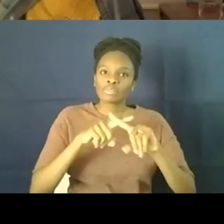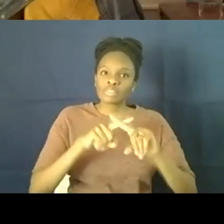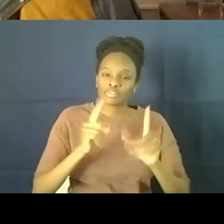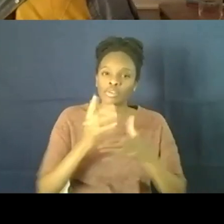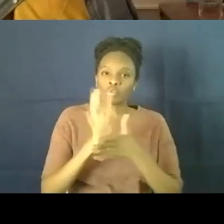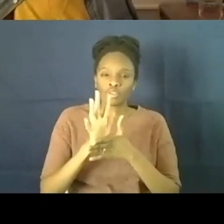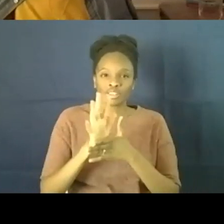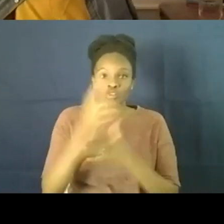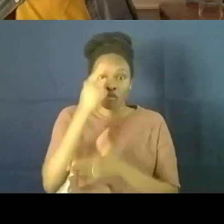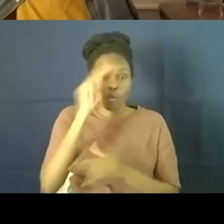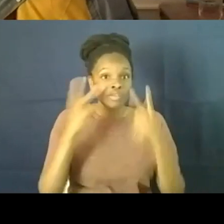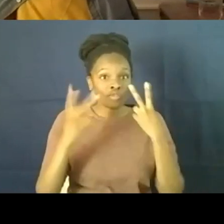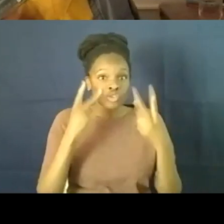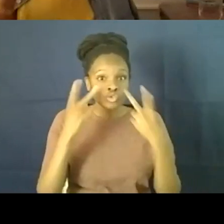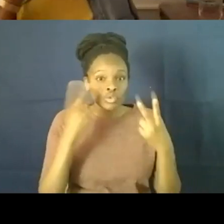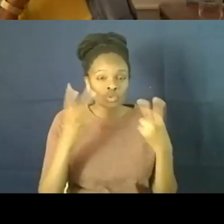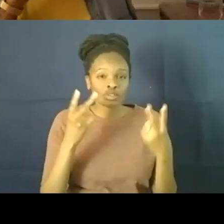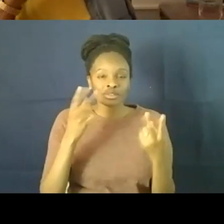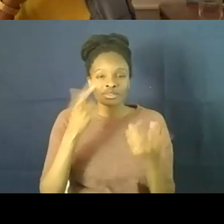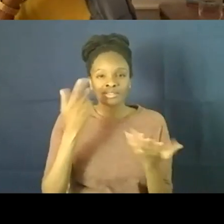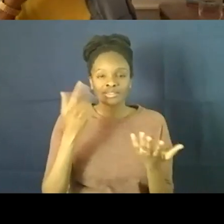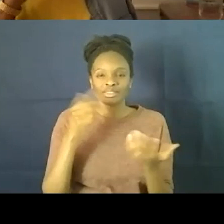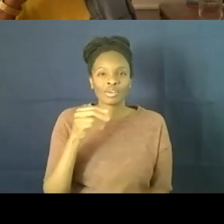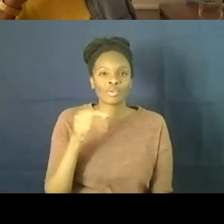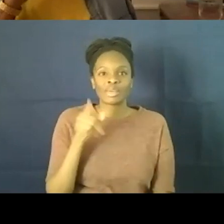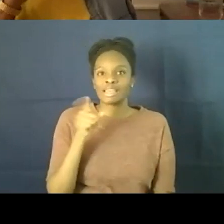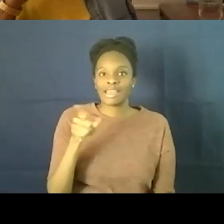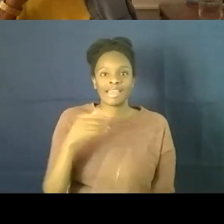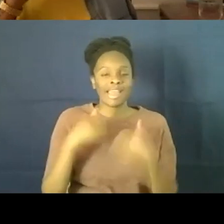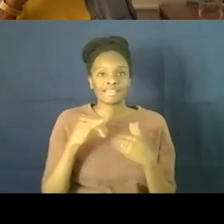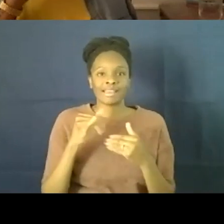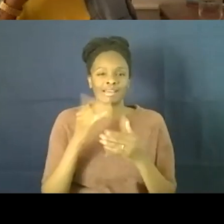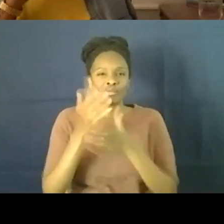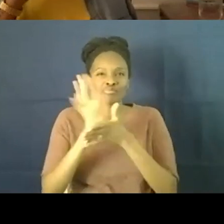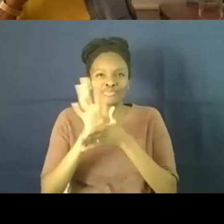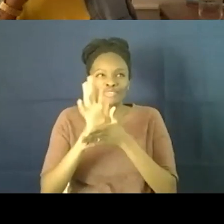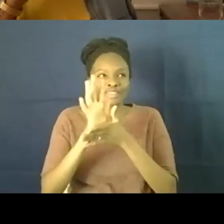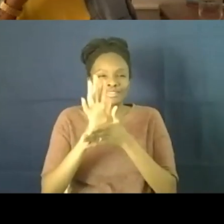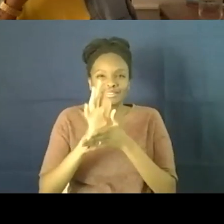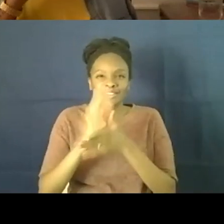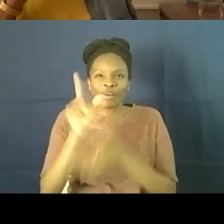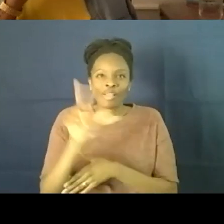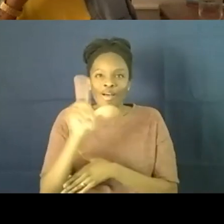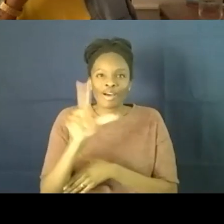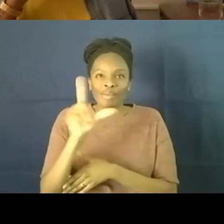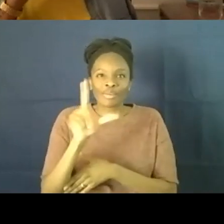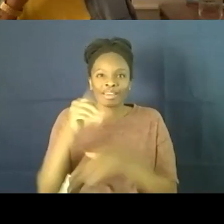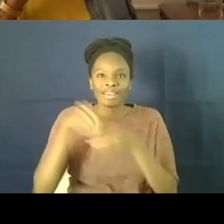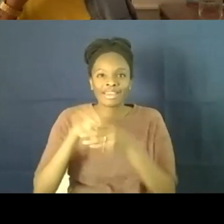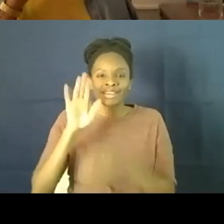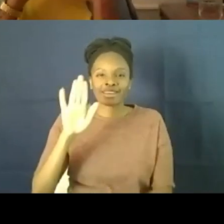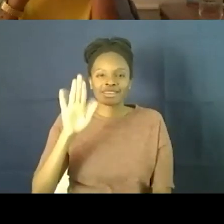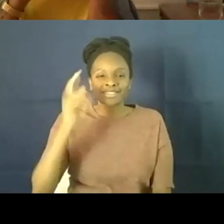So he always has like, you know, this whole like cinematic library in his head, and it's good to know what it is, and then you just